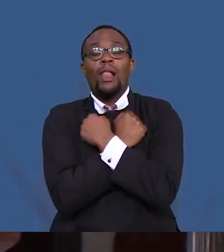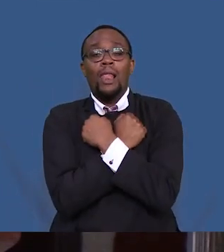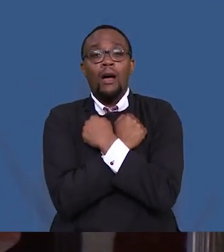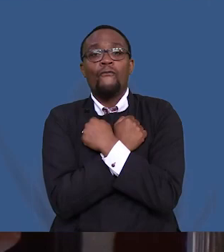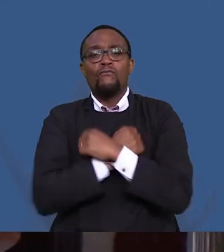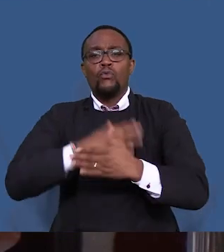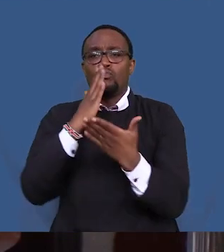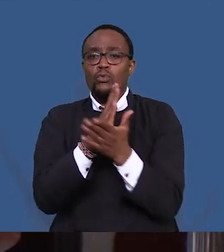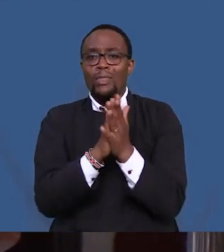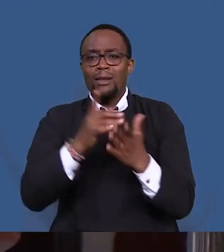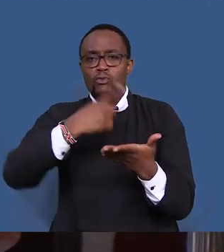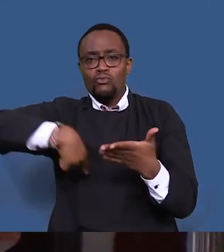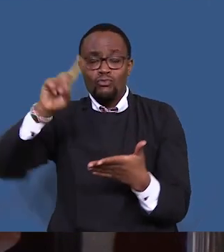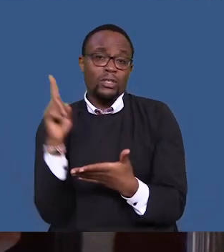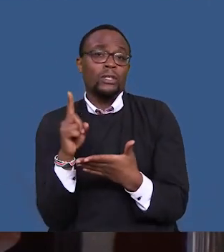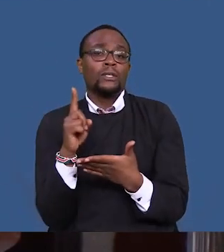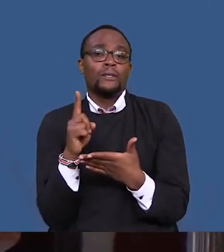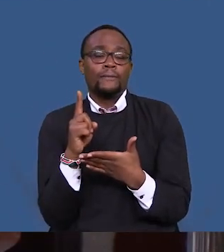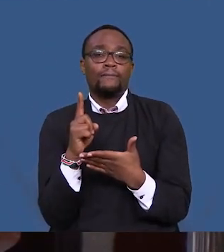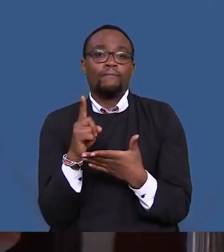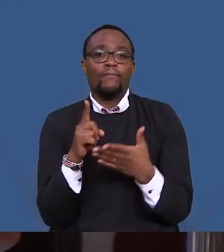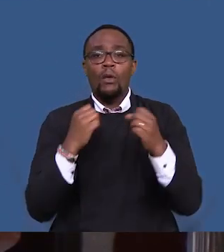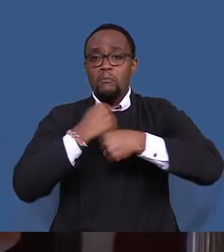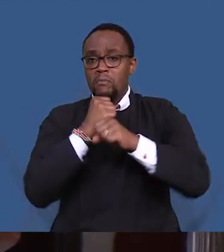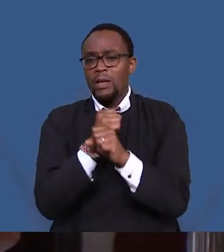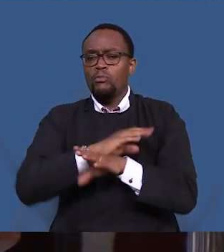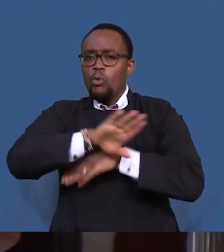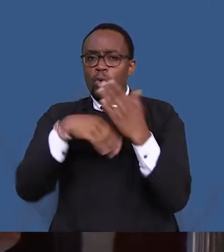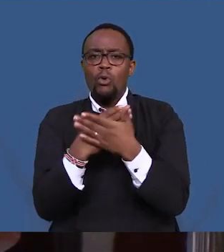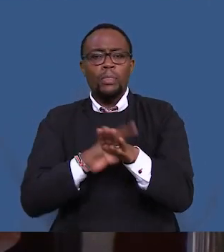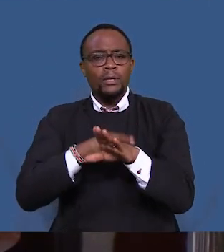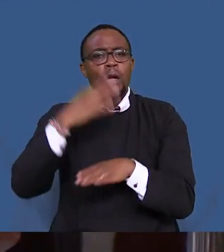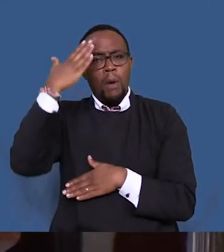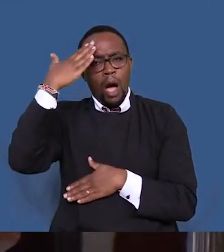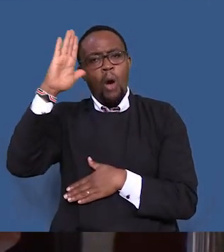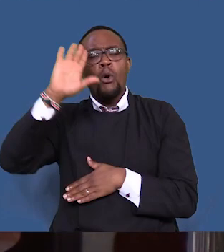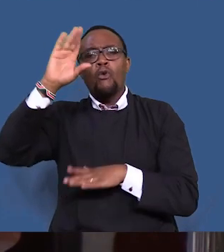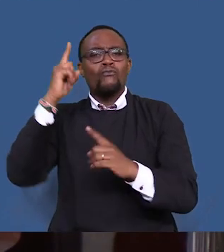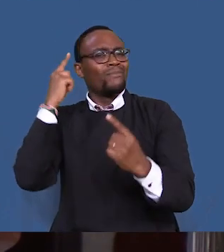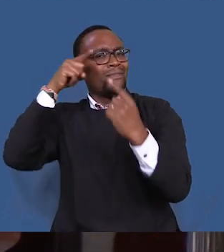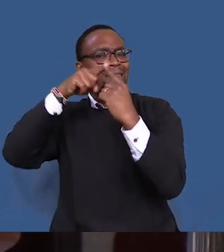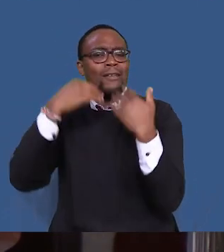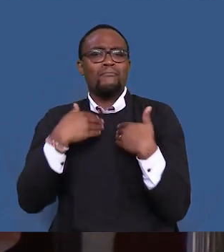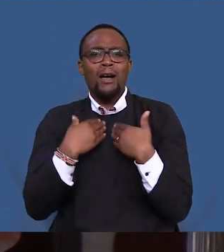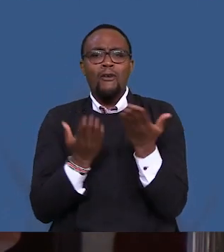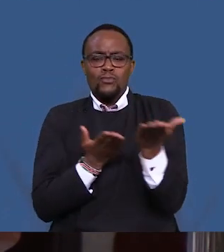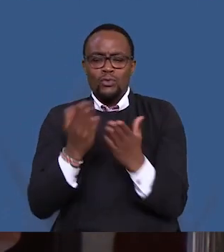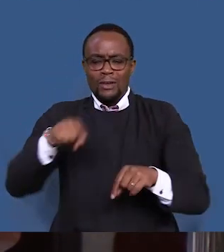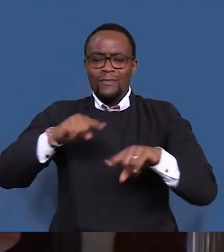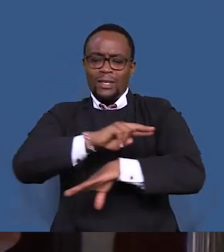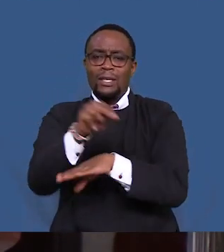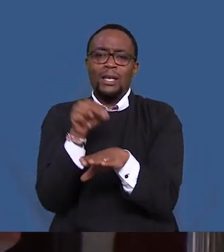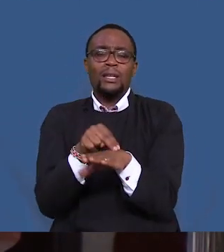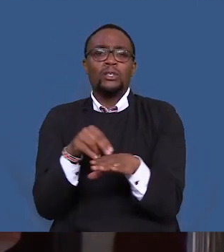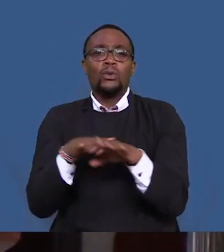of truth and righteousness, and make them ever mindful of their calling to serve this